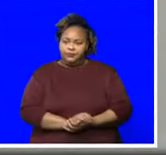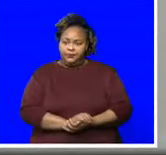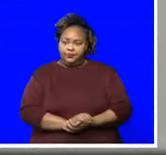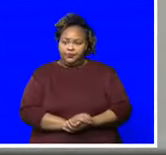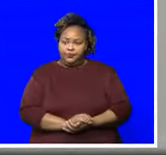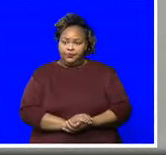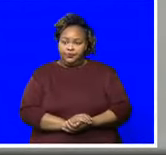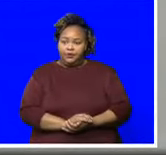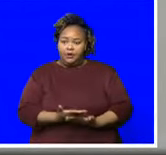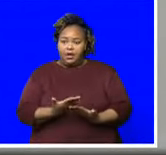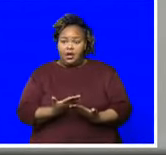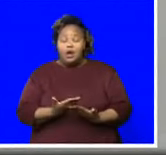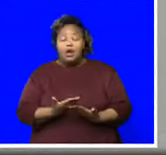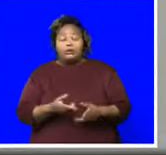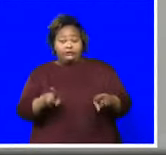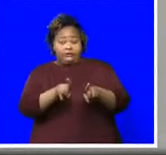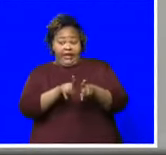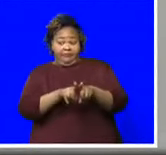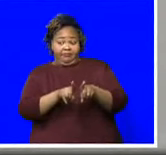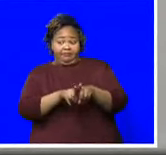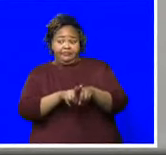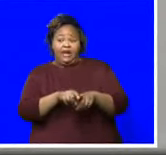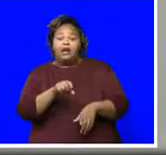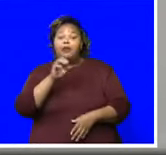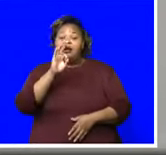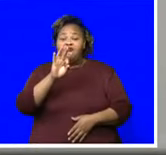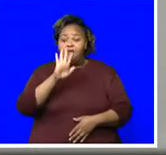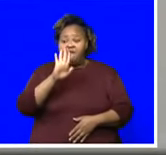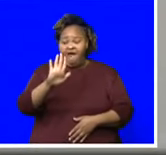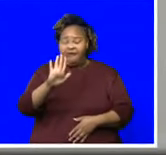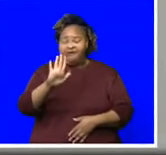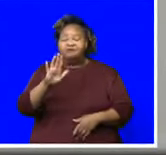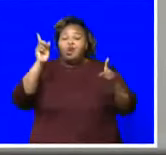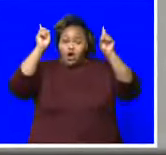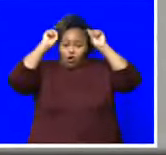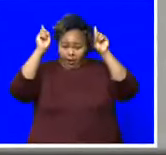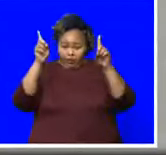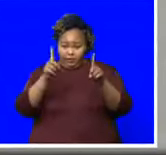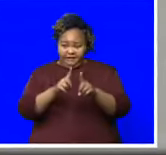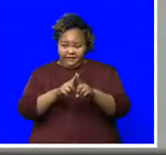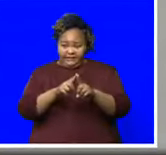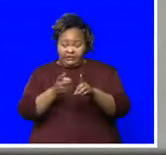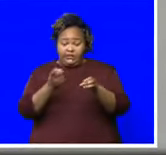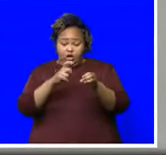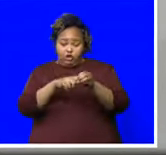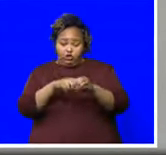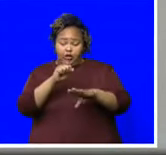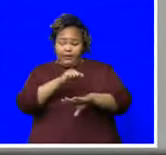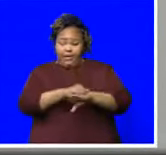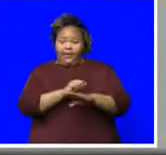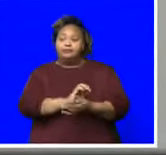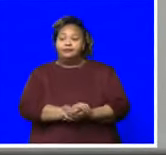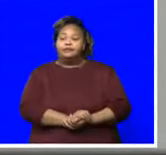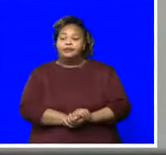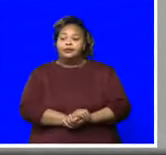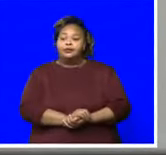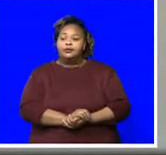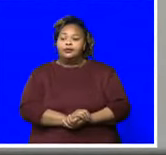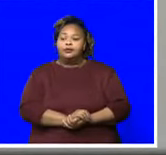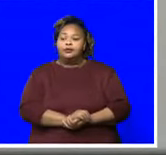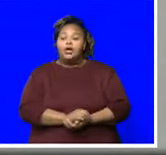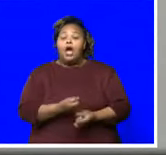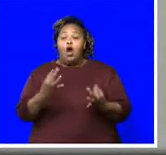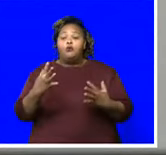njengalaba baka EGCSE Bafundzi lababhale loluhlolo lolu lwekuqala babengu